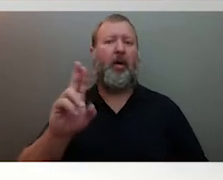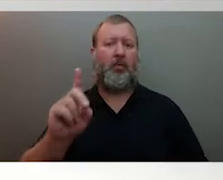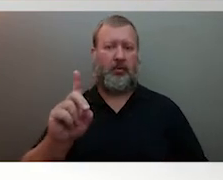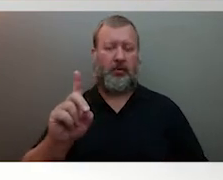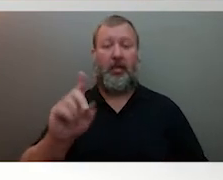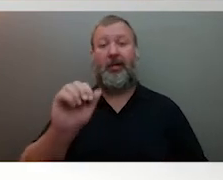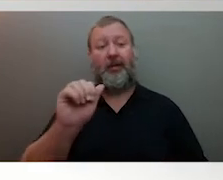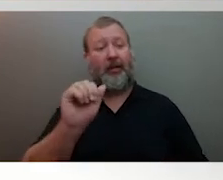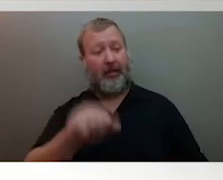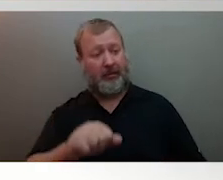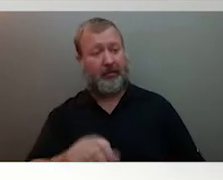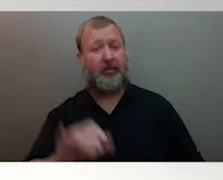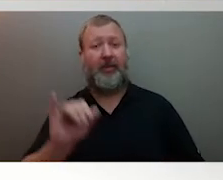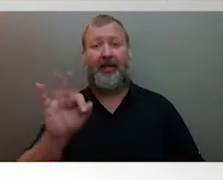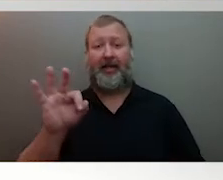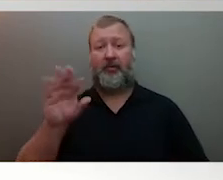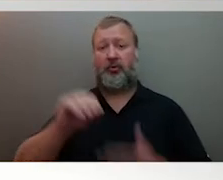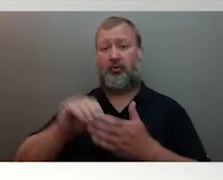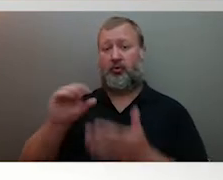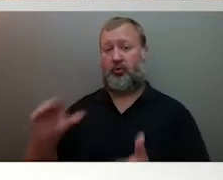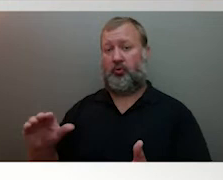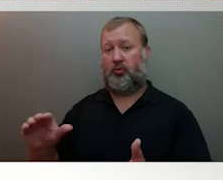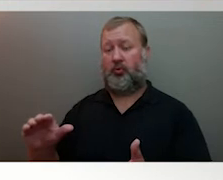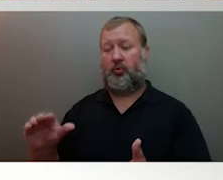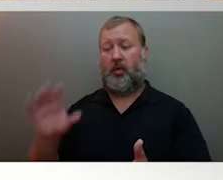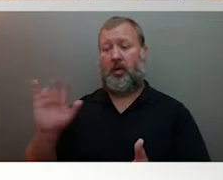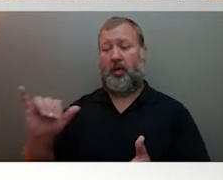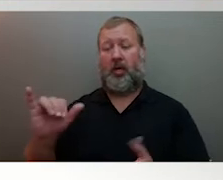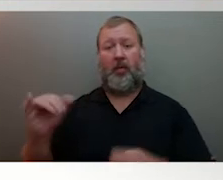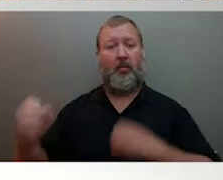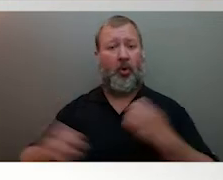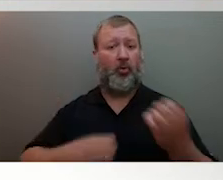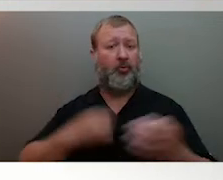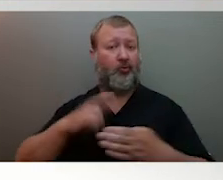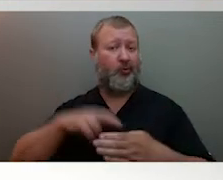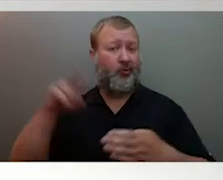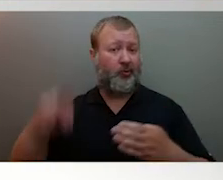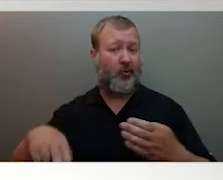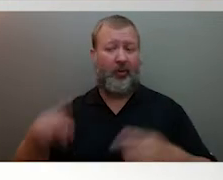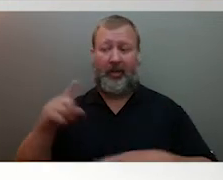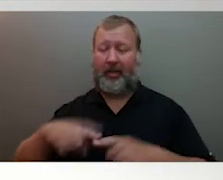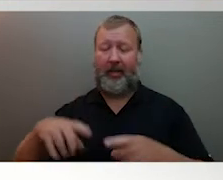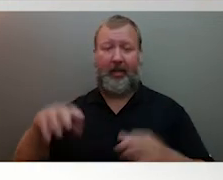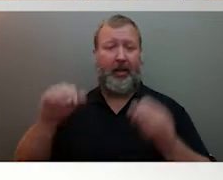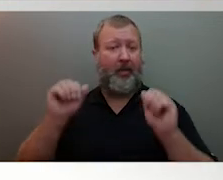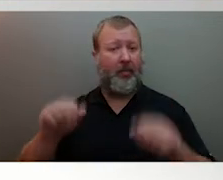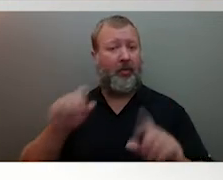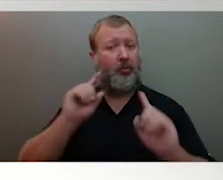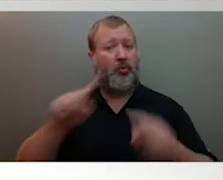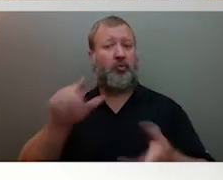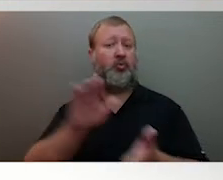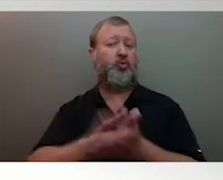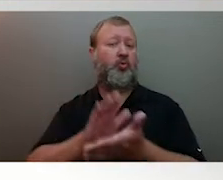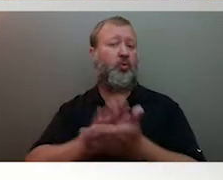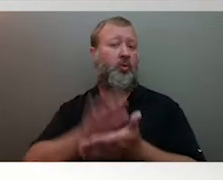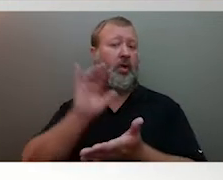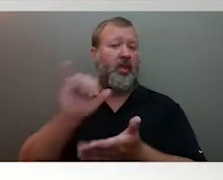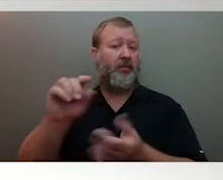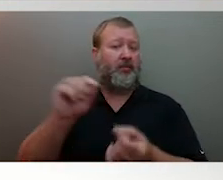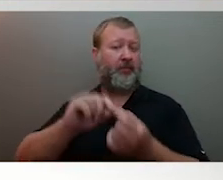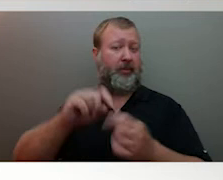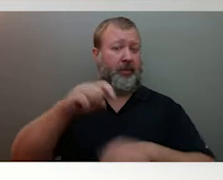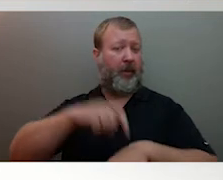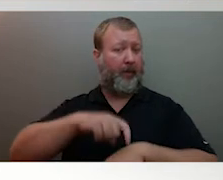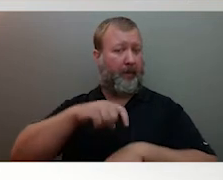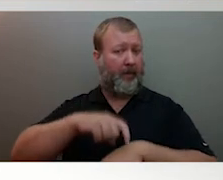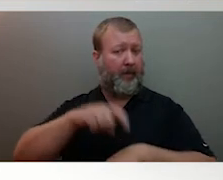Yes. If the emotional problems result in the student's inability to attend school for the specified amount of